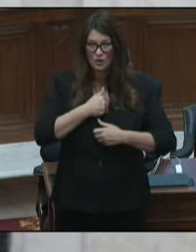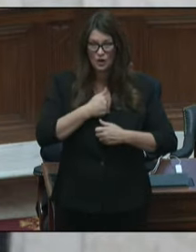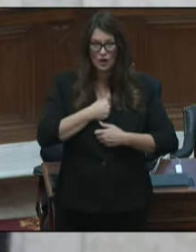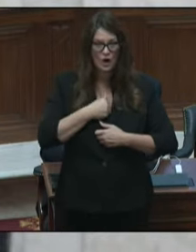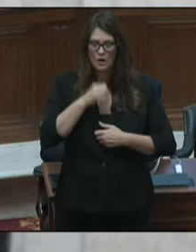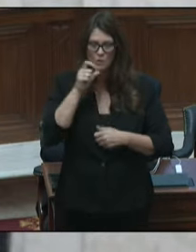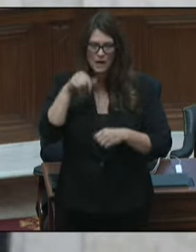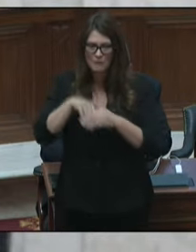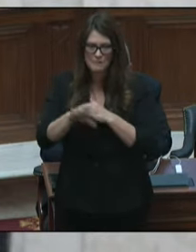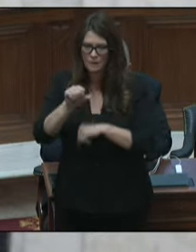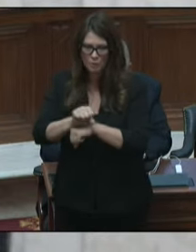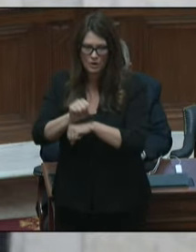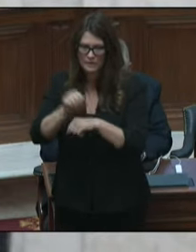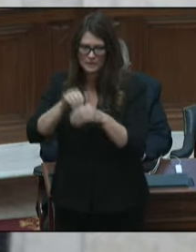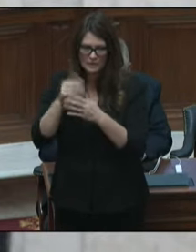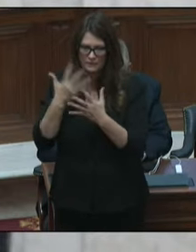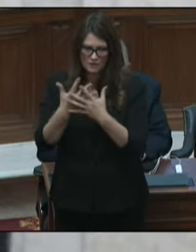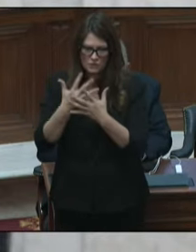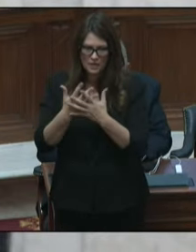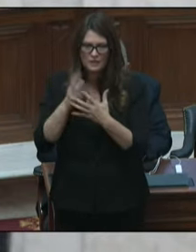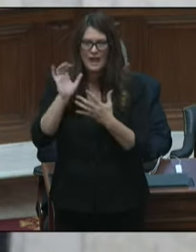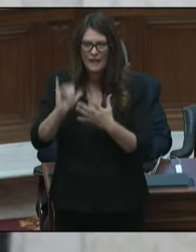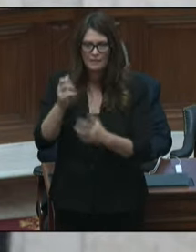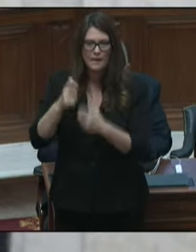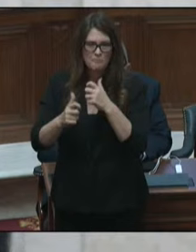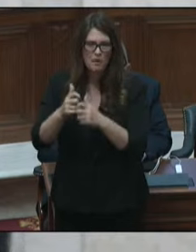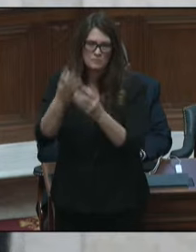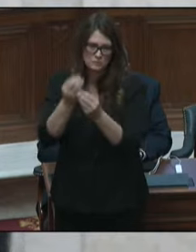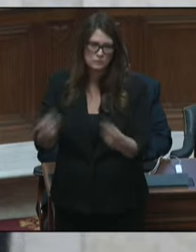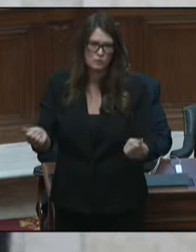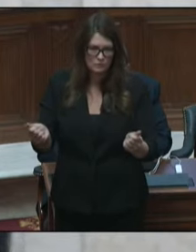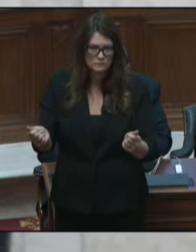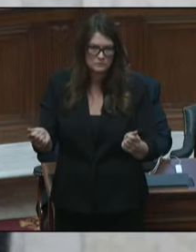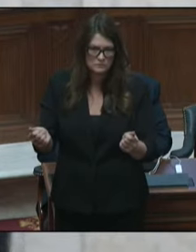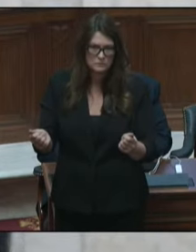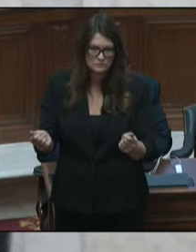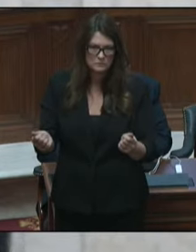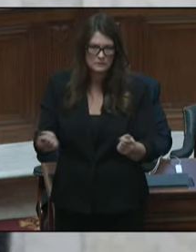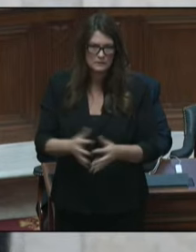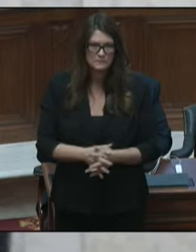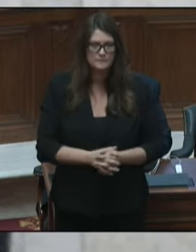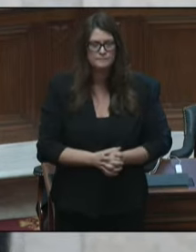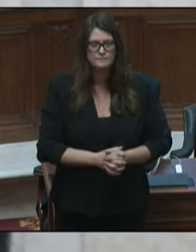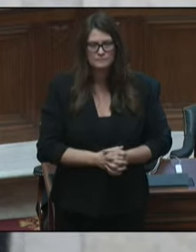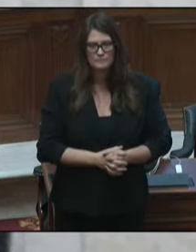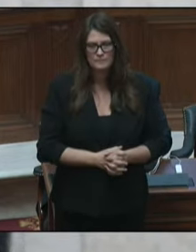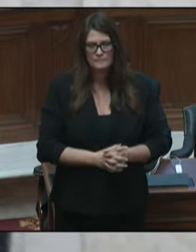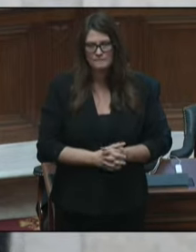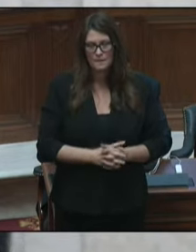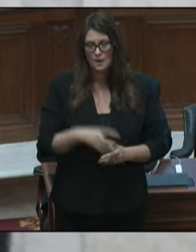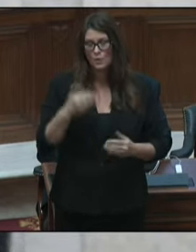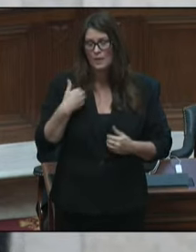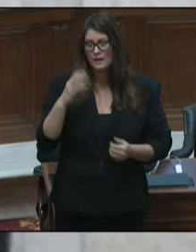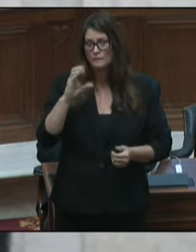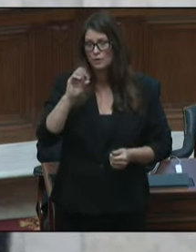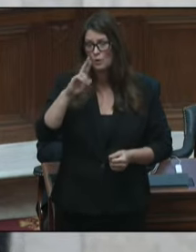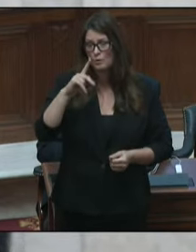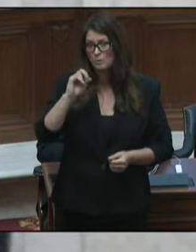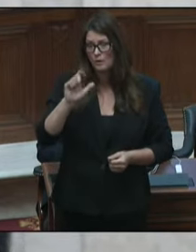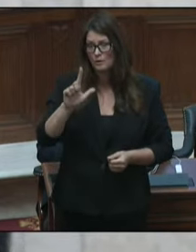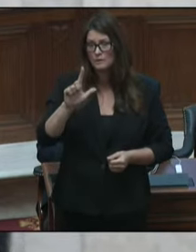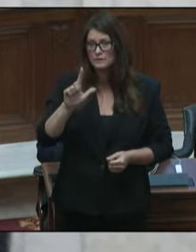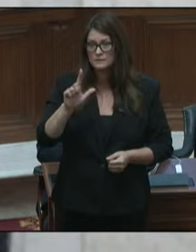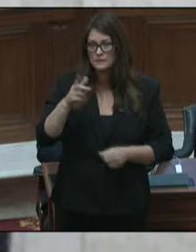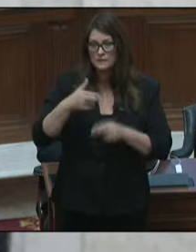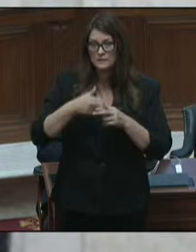of our facilities and we will have solved this problem in many ways. There's a corporal with us tonight. His